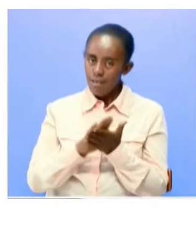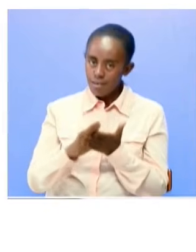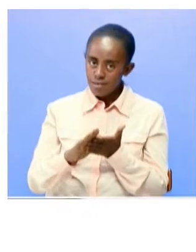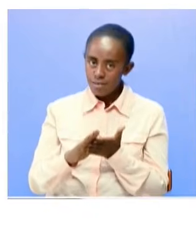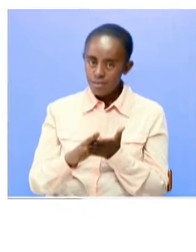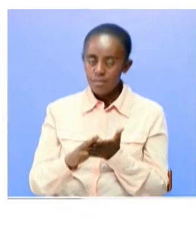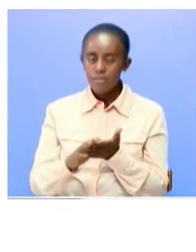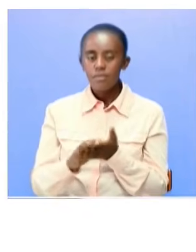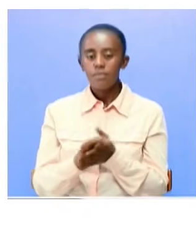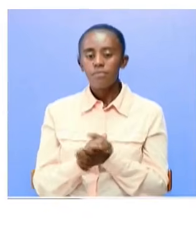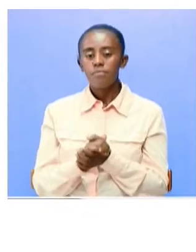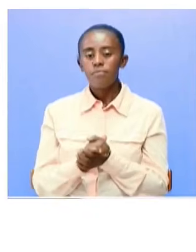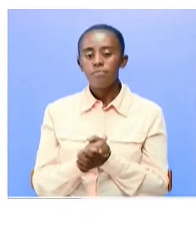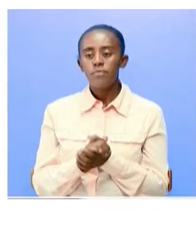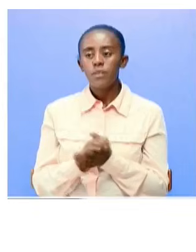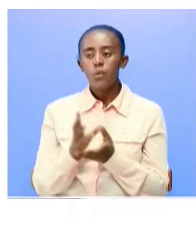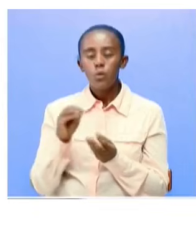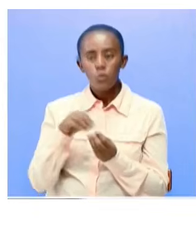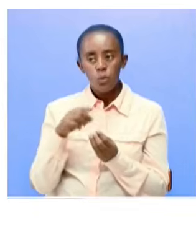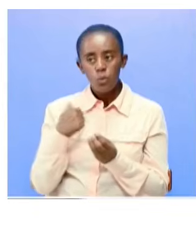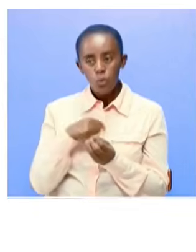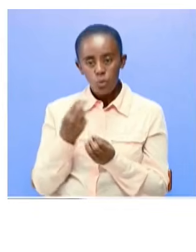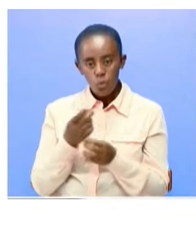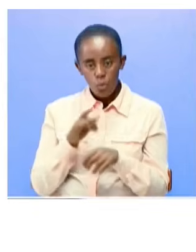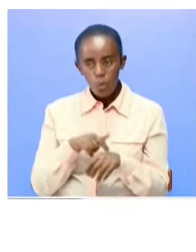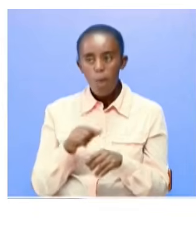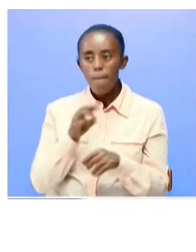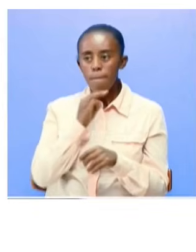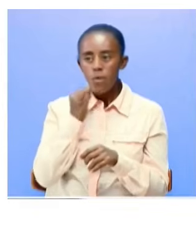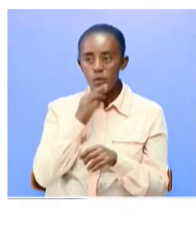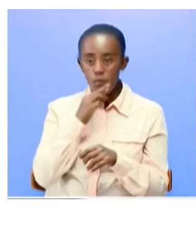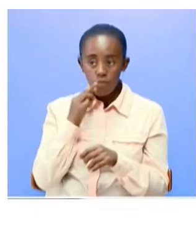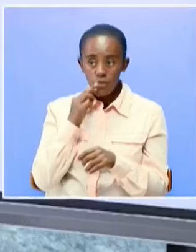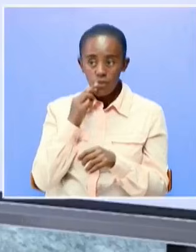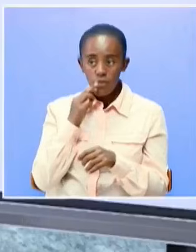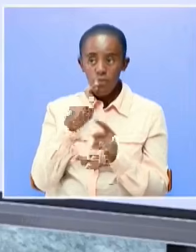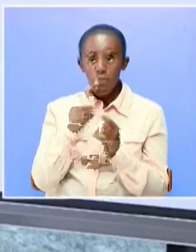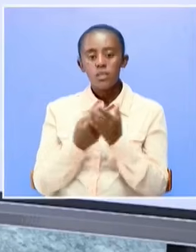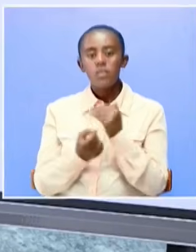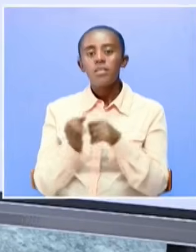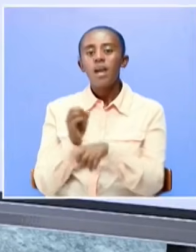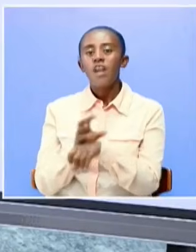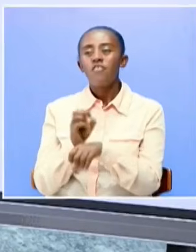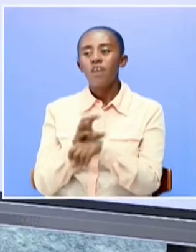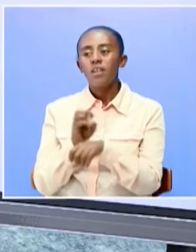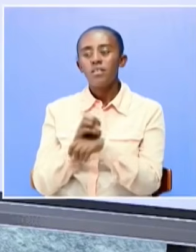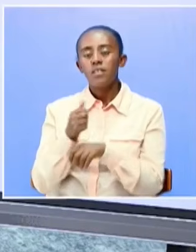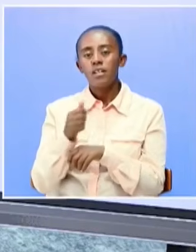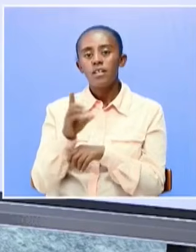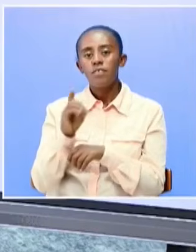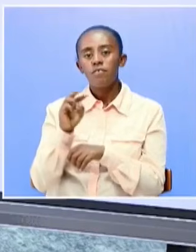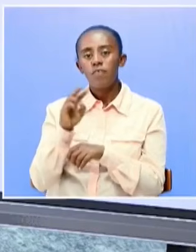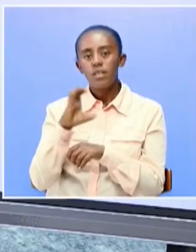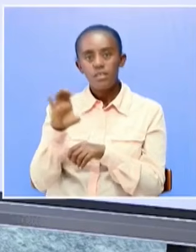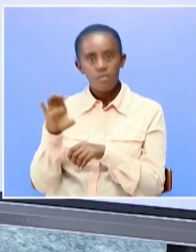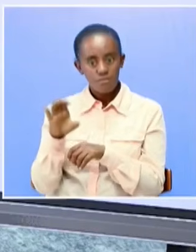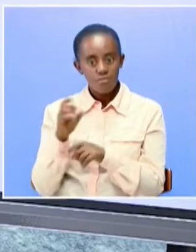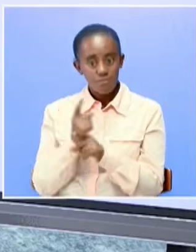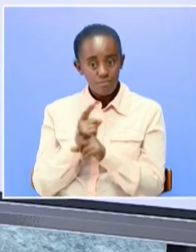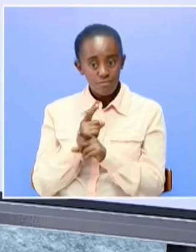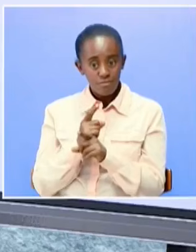we can use modal verbs to talk about advice. Am I